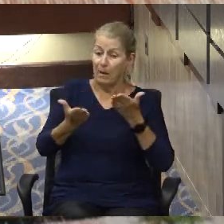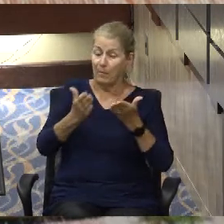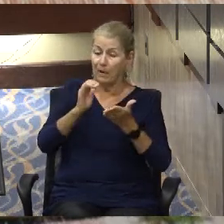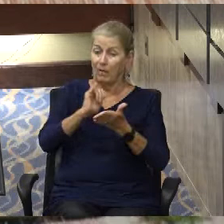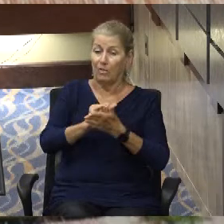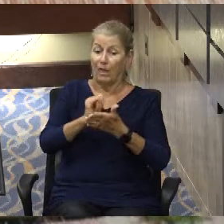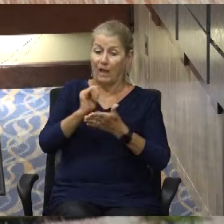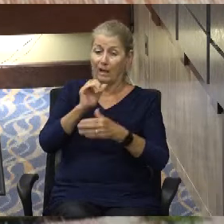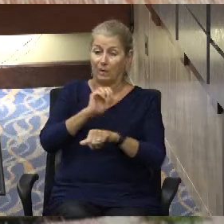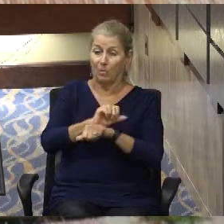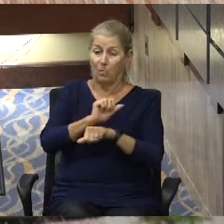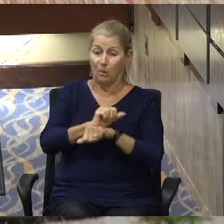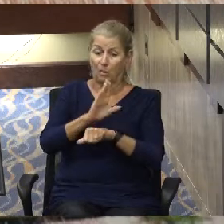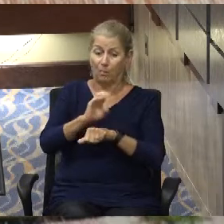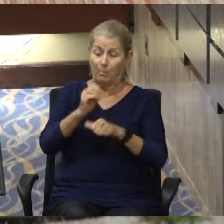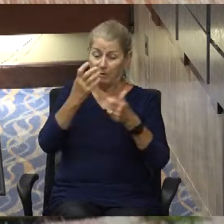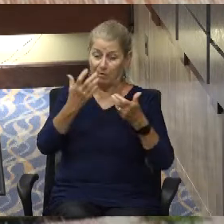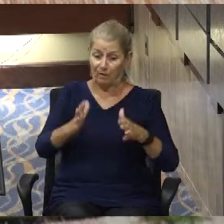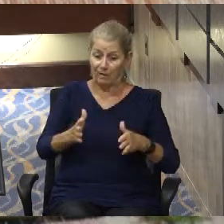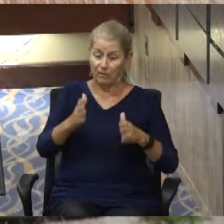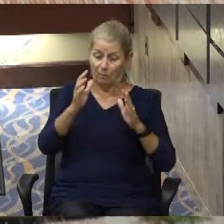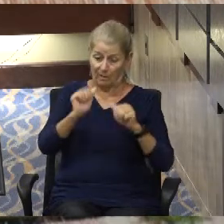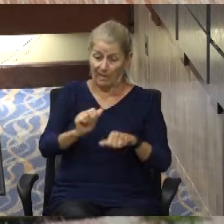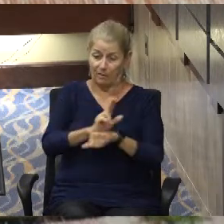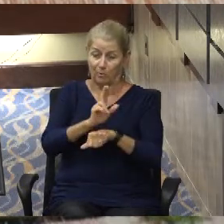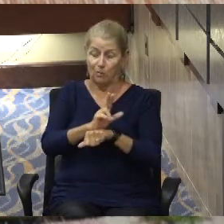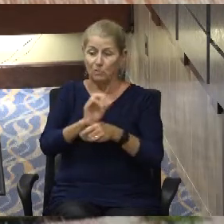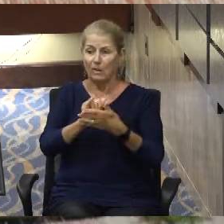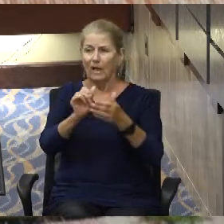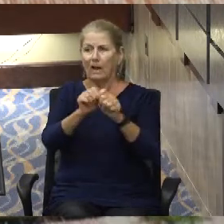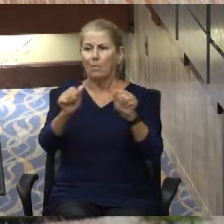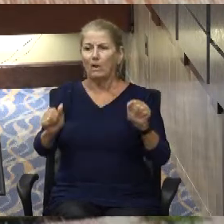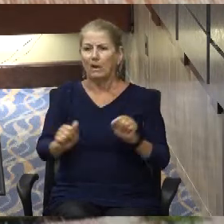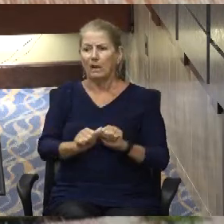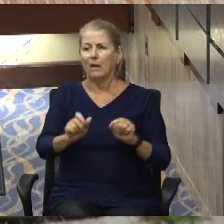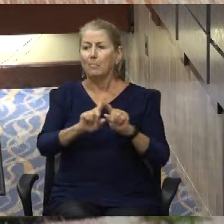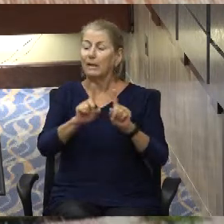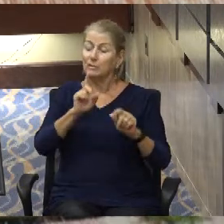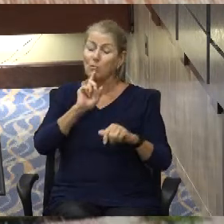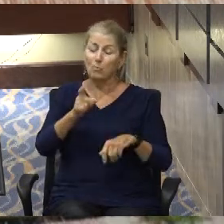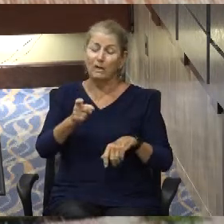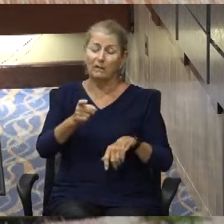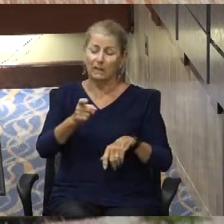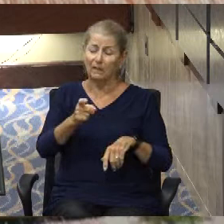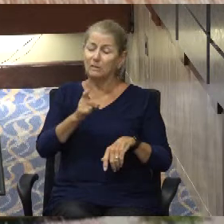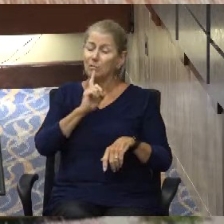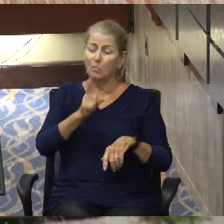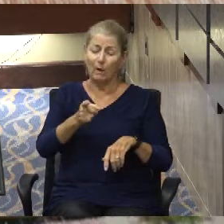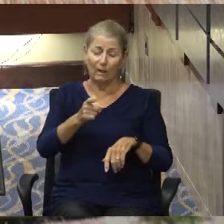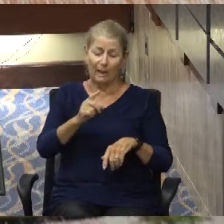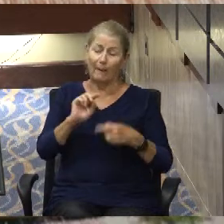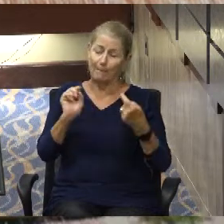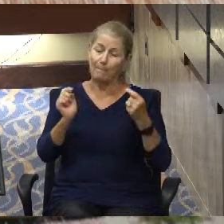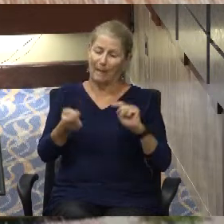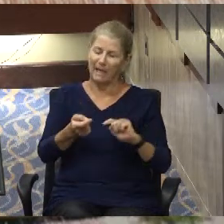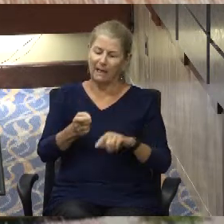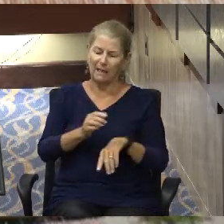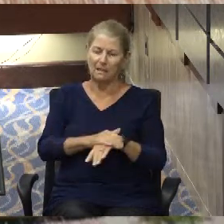work will be done as well, we can use that area. But it's really a pain.